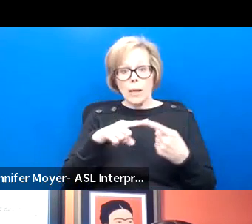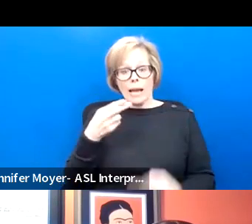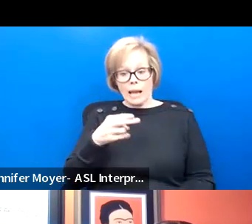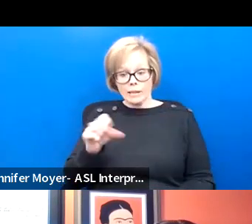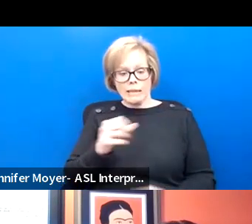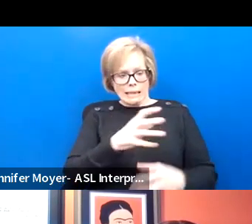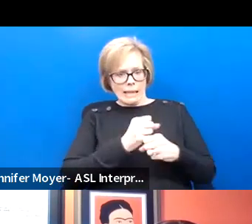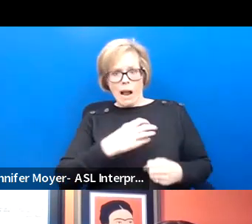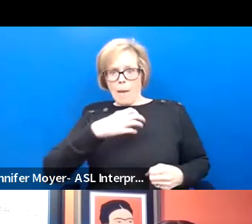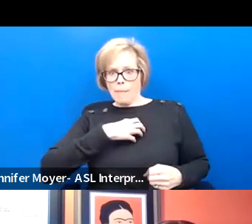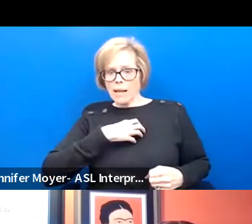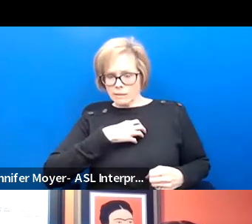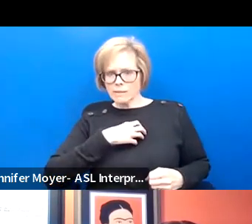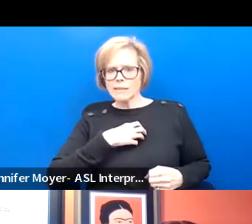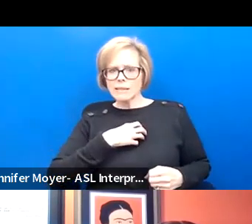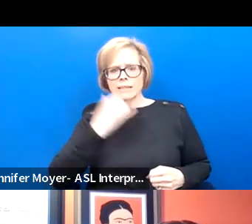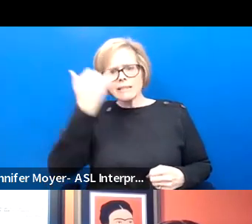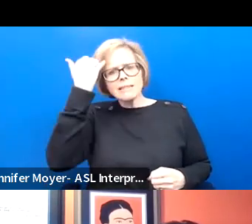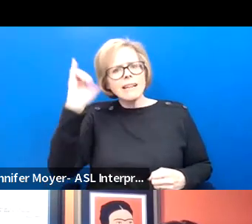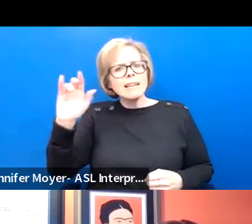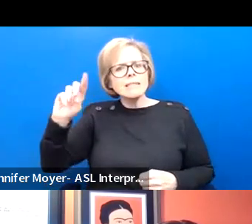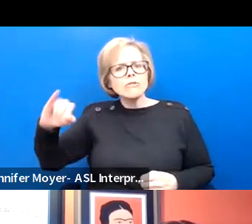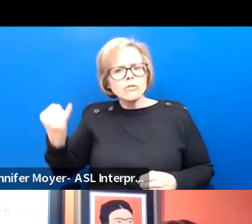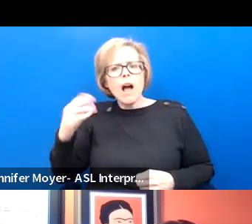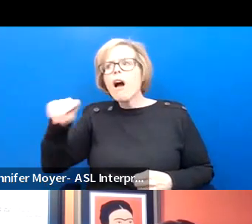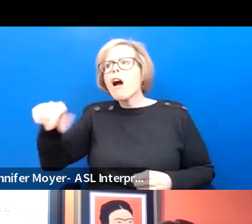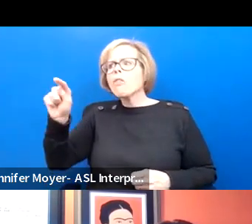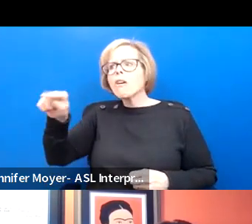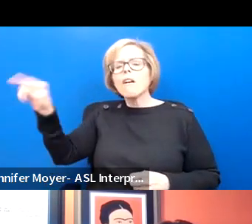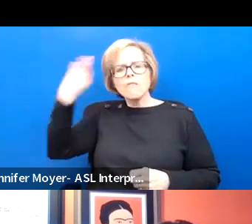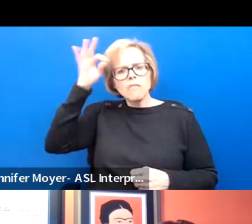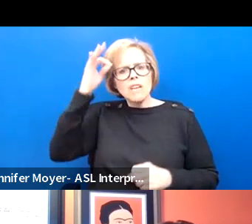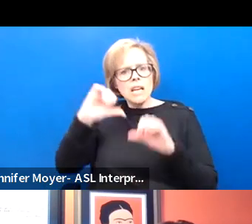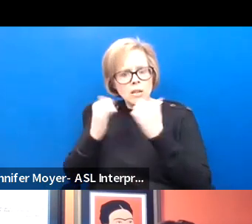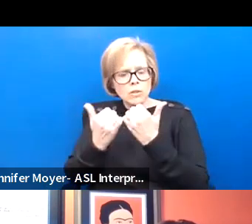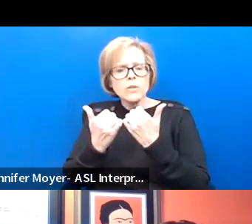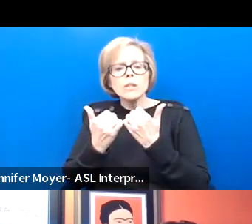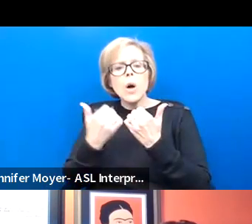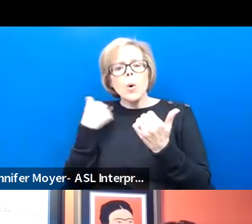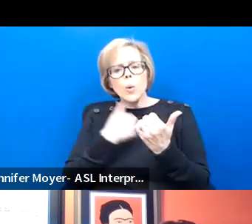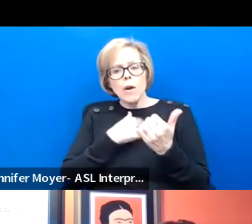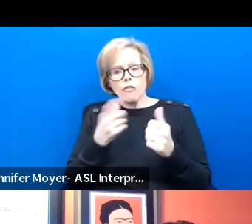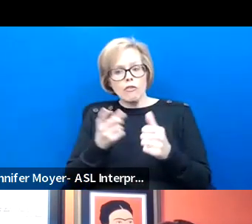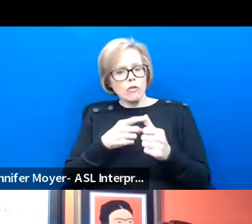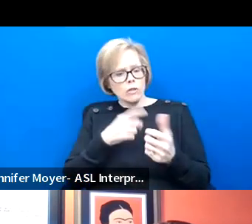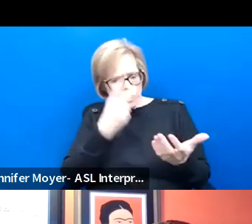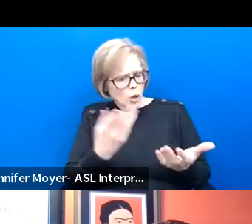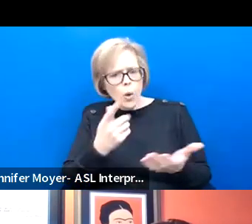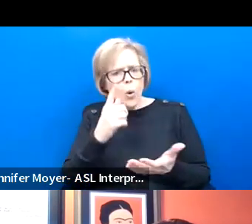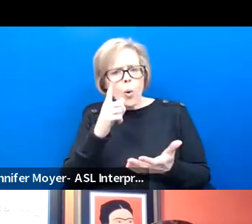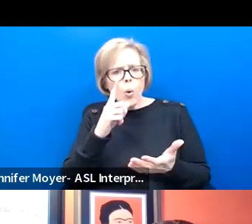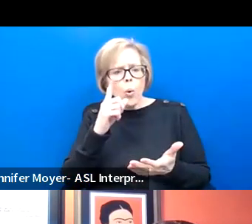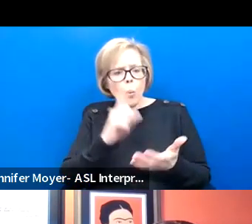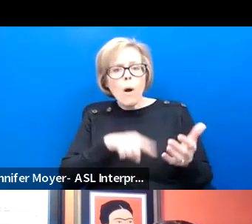receives a complaint, and this is similar to the Department of Justice and other federal agencies, we look to see what a covered entity